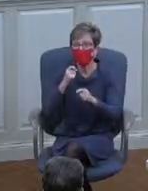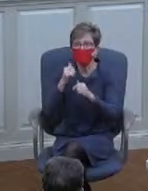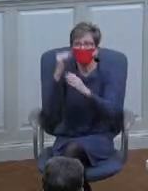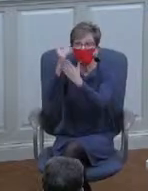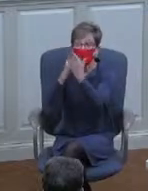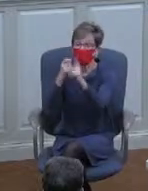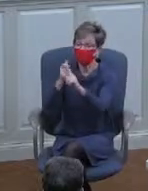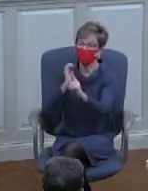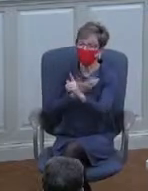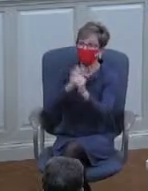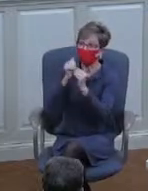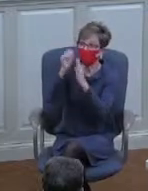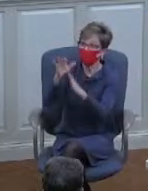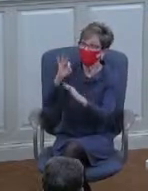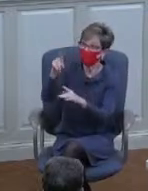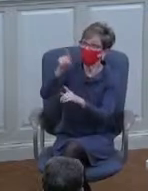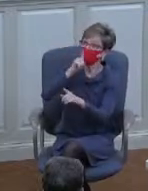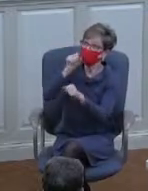and